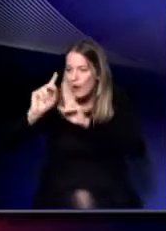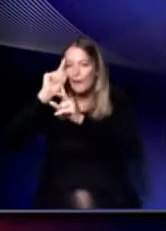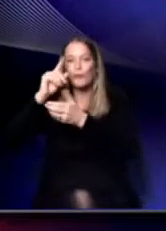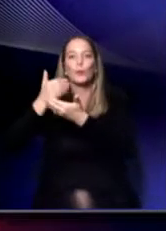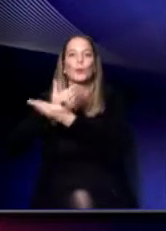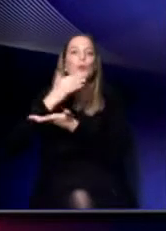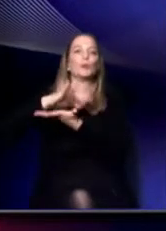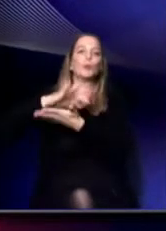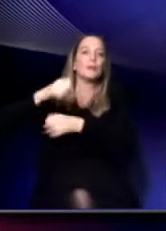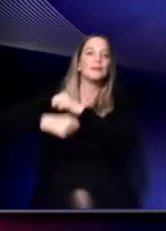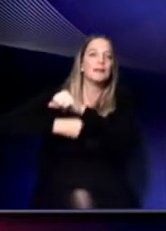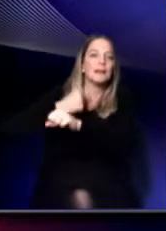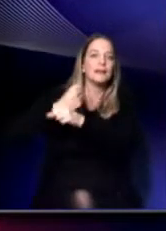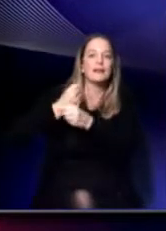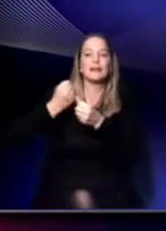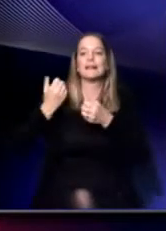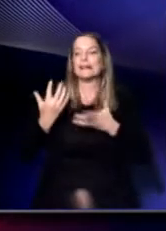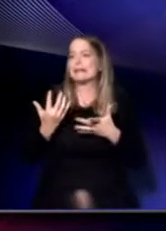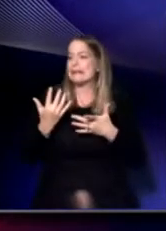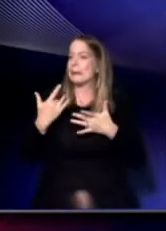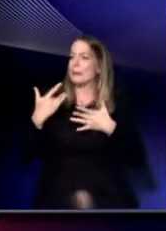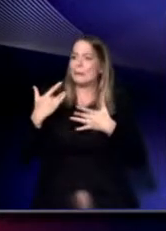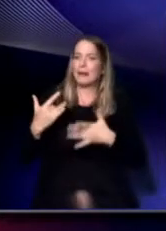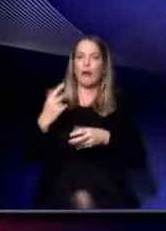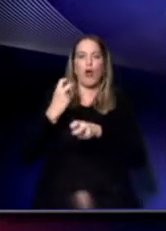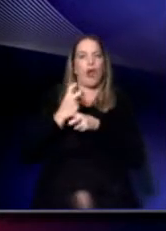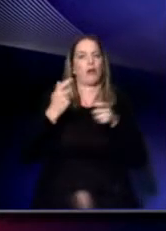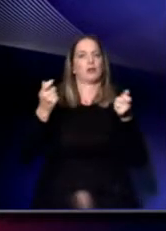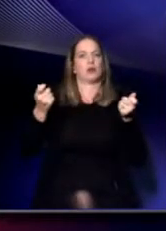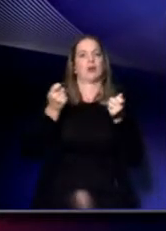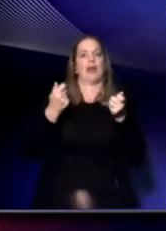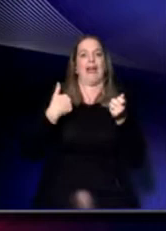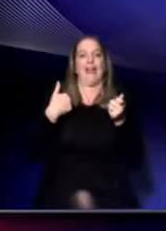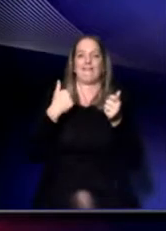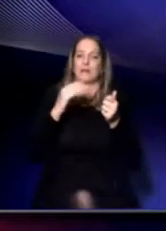what it is, but we do not do very well in terms of our attendance.